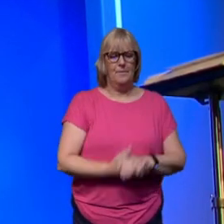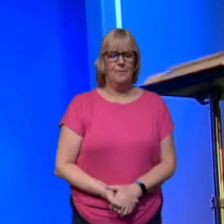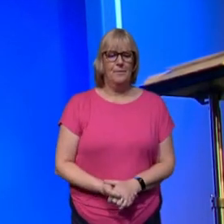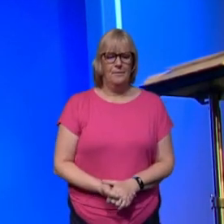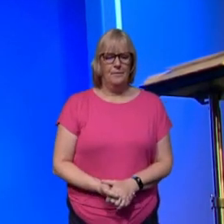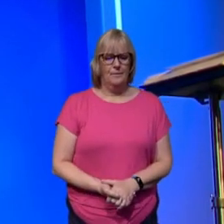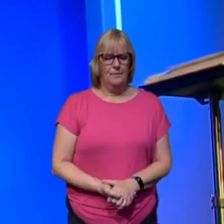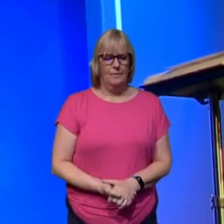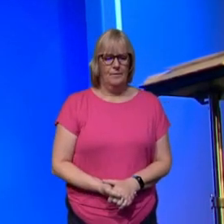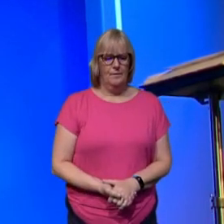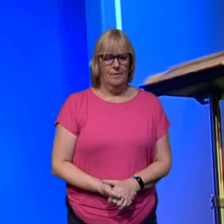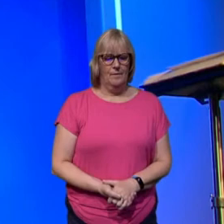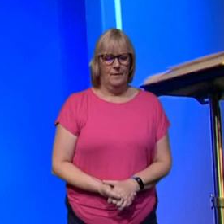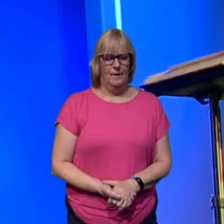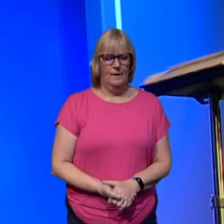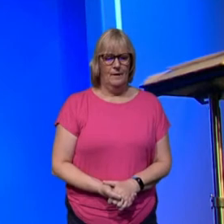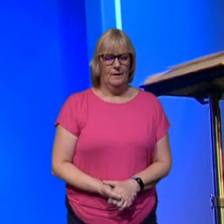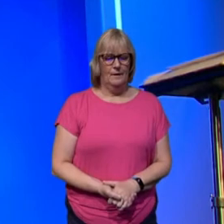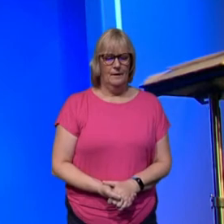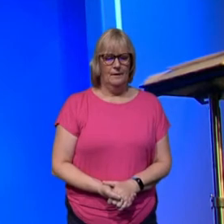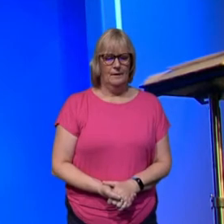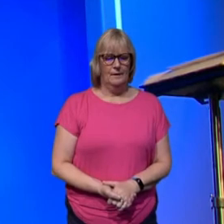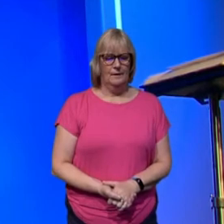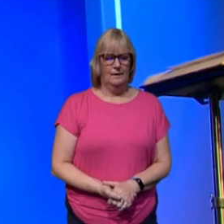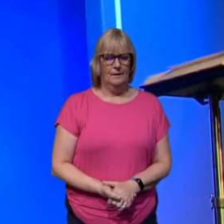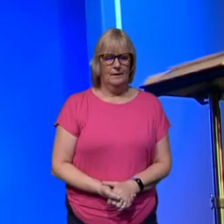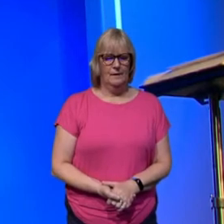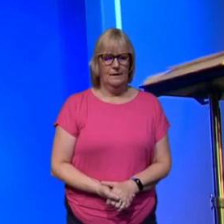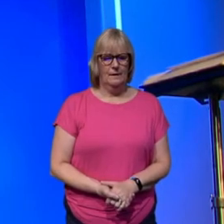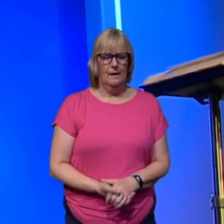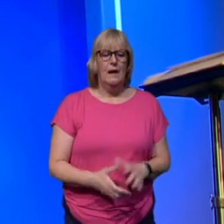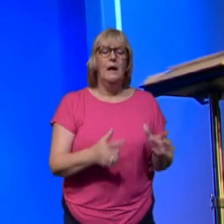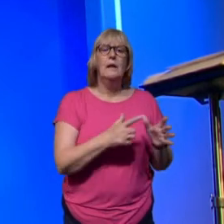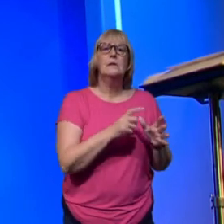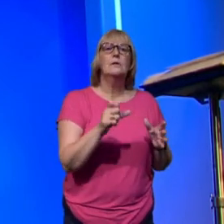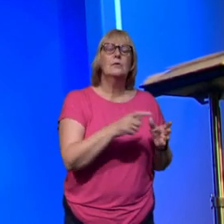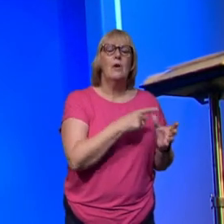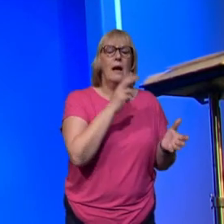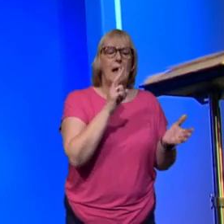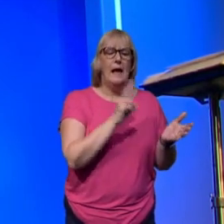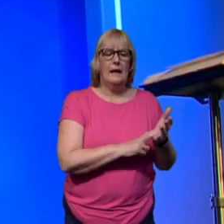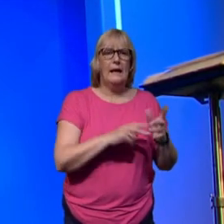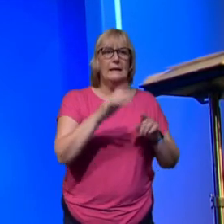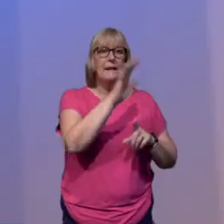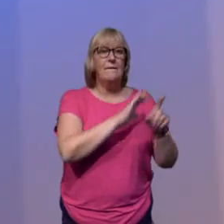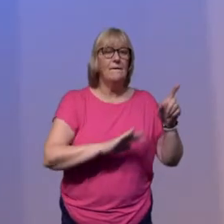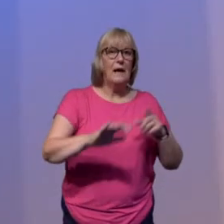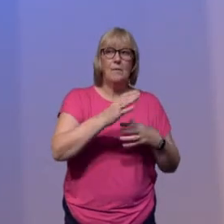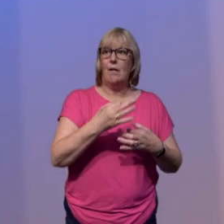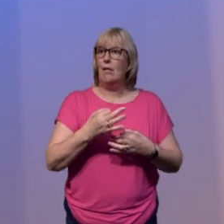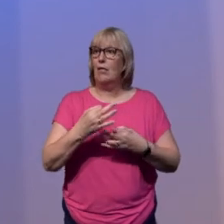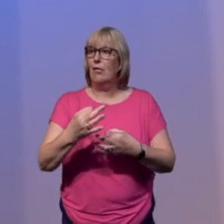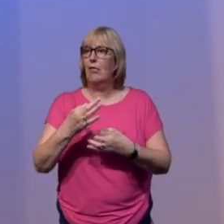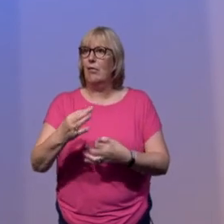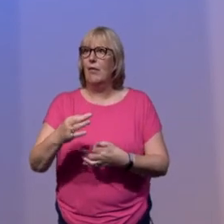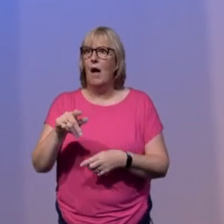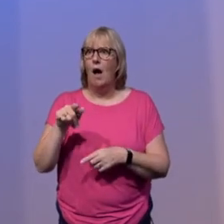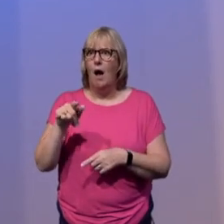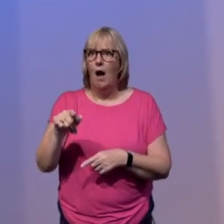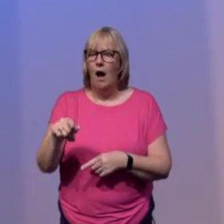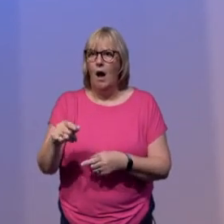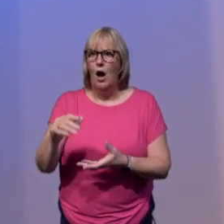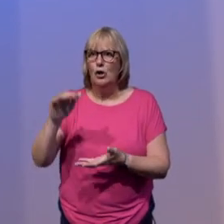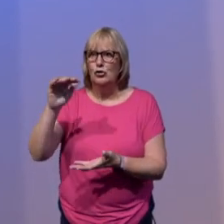what hit, and the devil will do this, of course, what hit Achan's environment was the treasure. Suddenly he was being